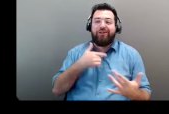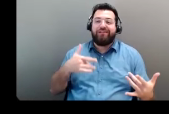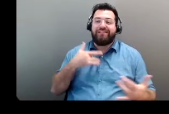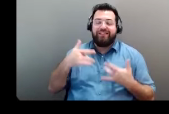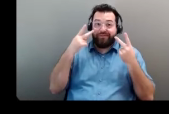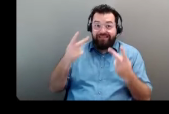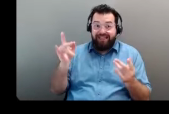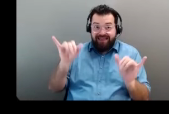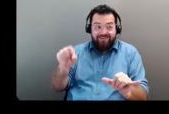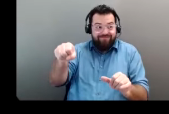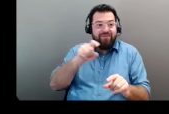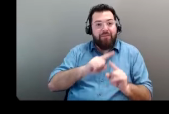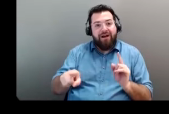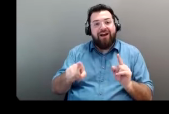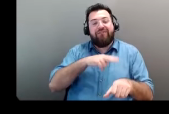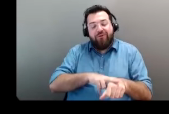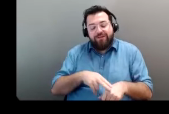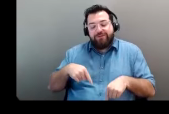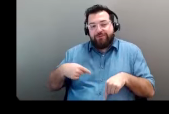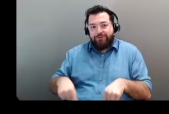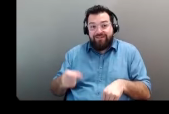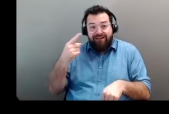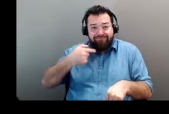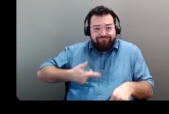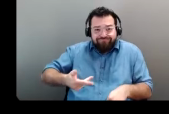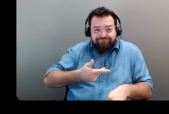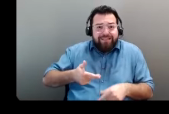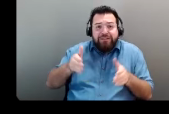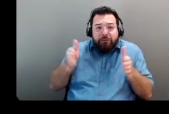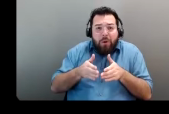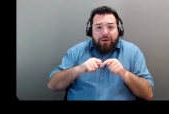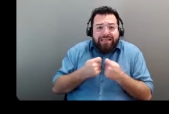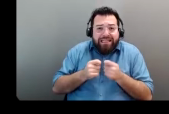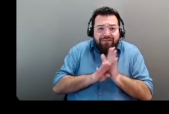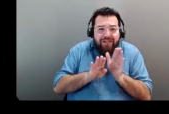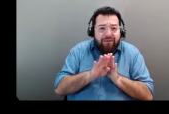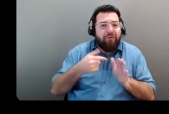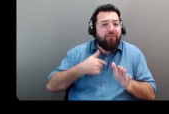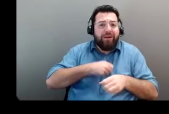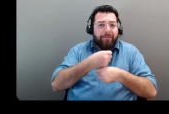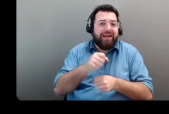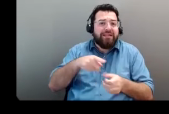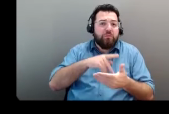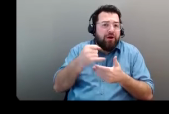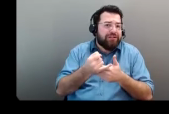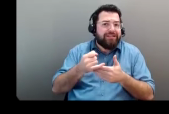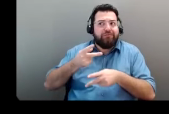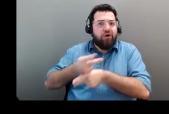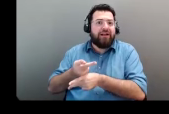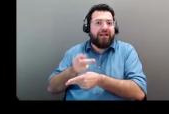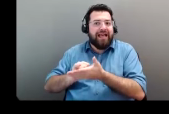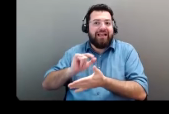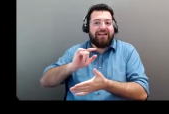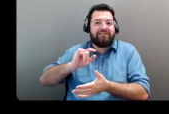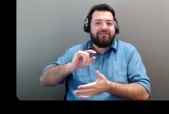but we're also, of course, a little nervous because we're a small development team, and we've created a project or a product that is actively